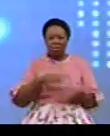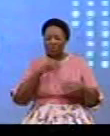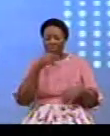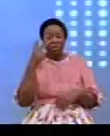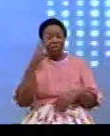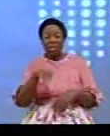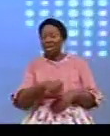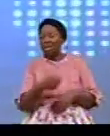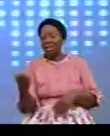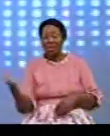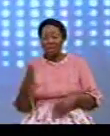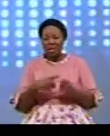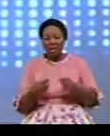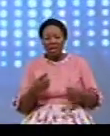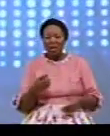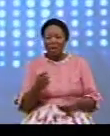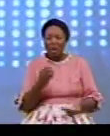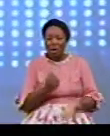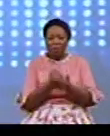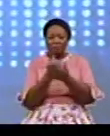to